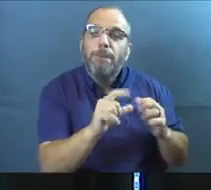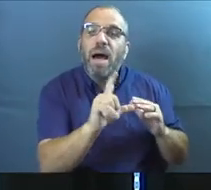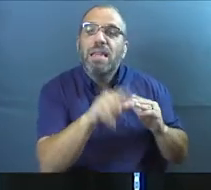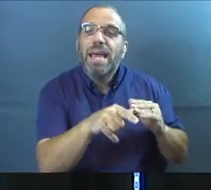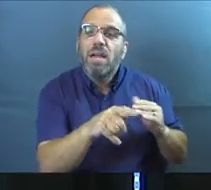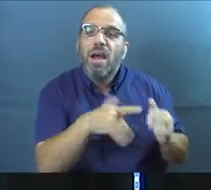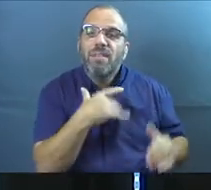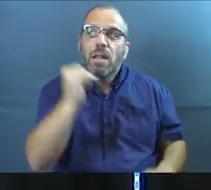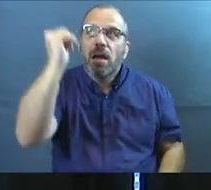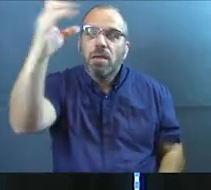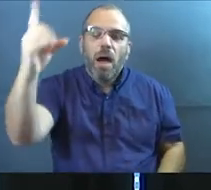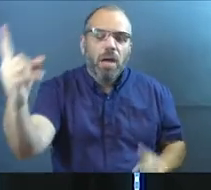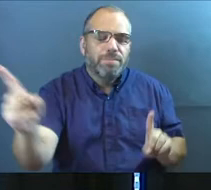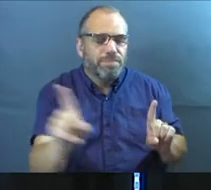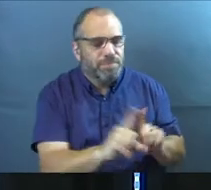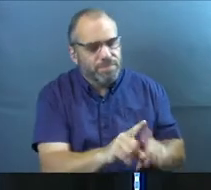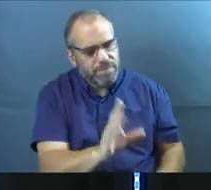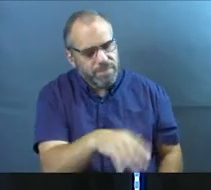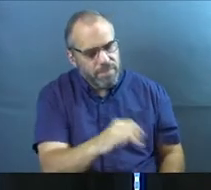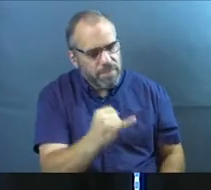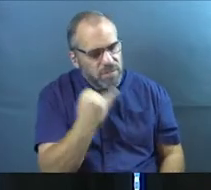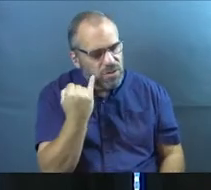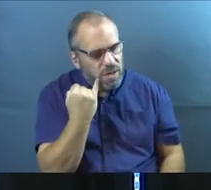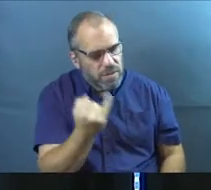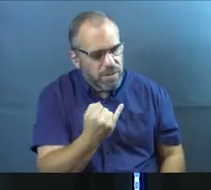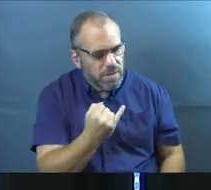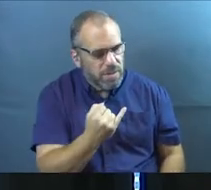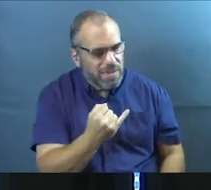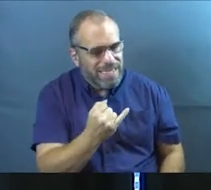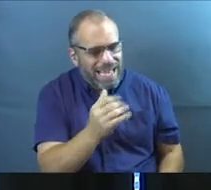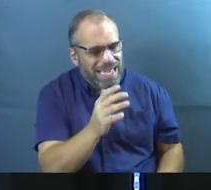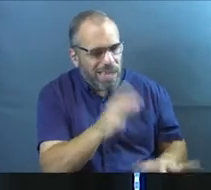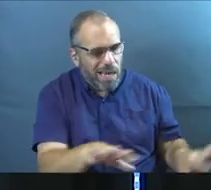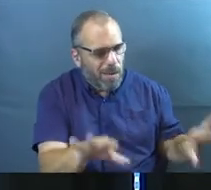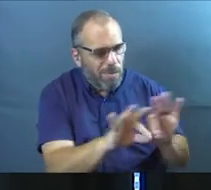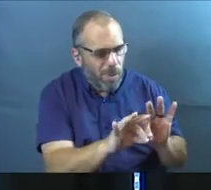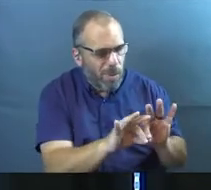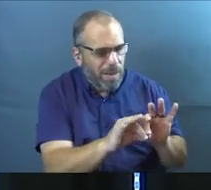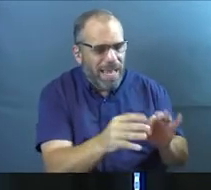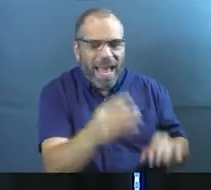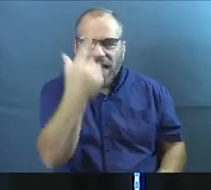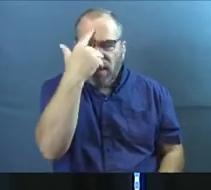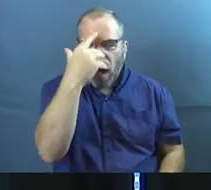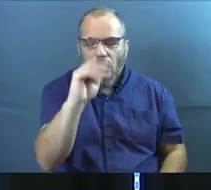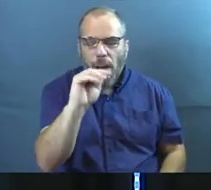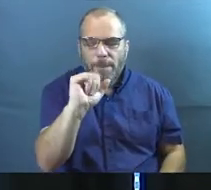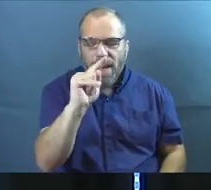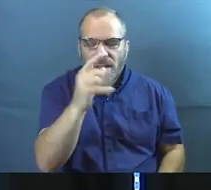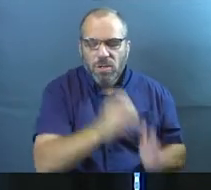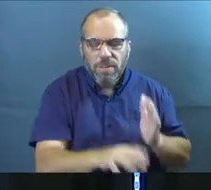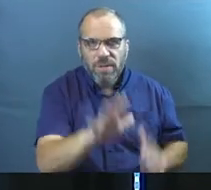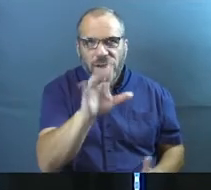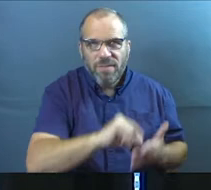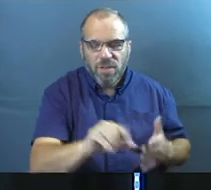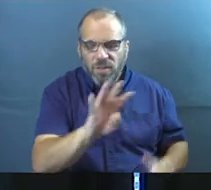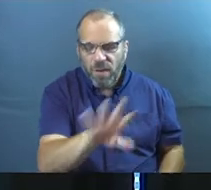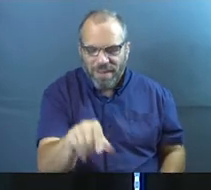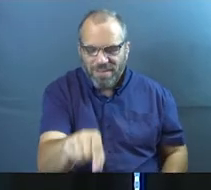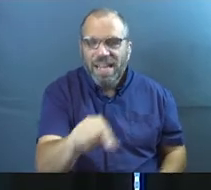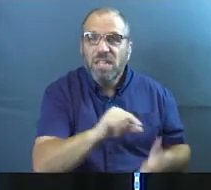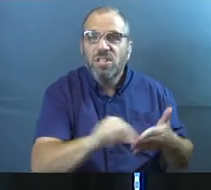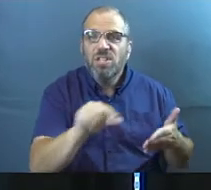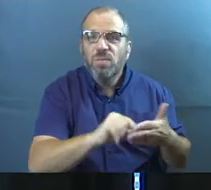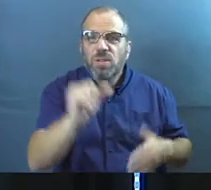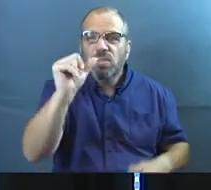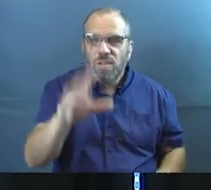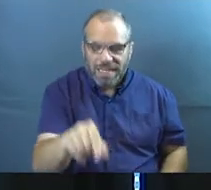on, I felt like God came to me and said, wait a second, it's way more than that. And he gave me Matthew 5:45. And there's this